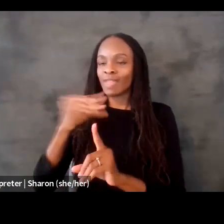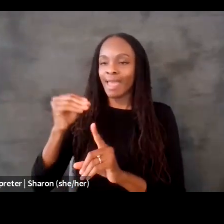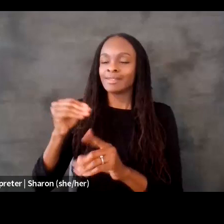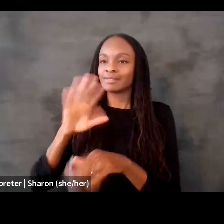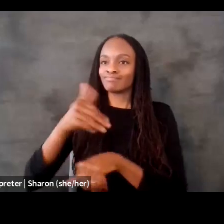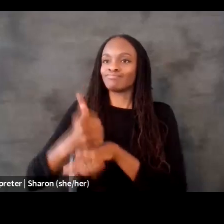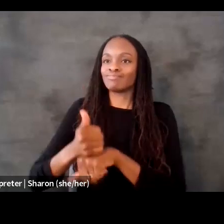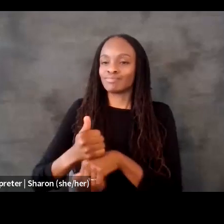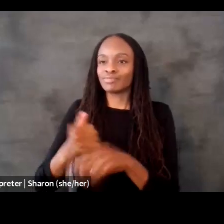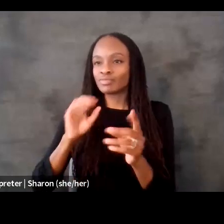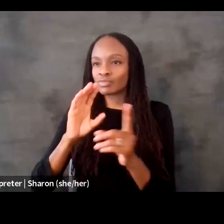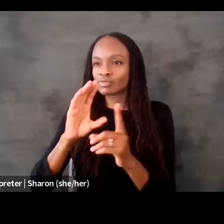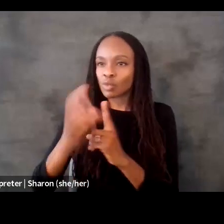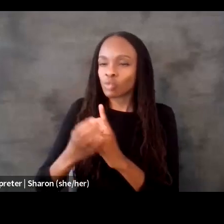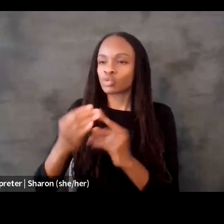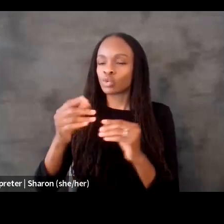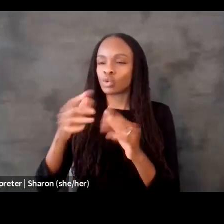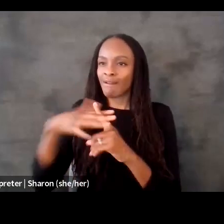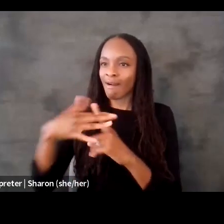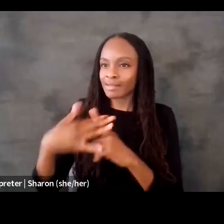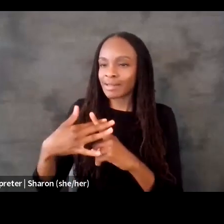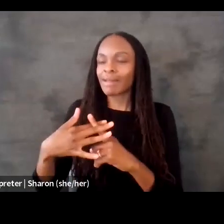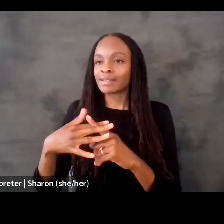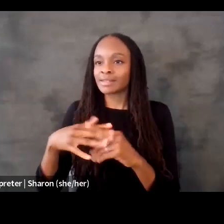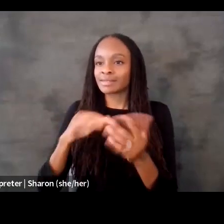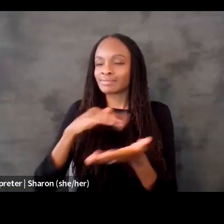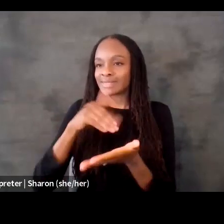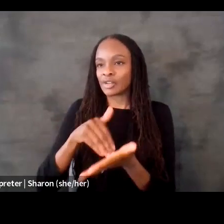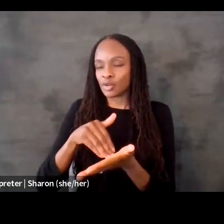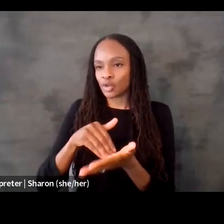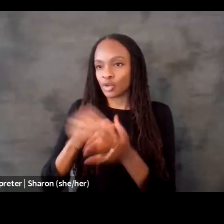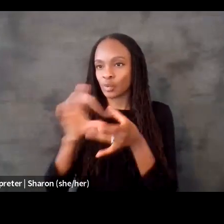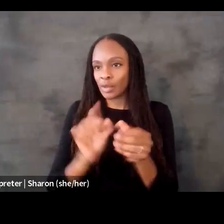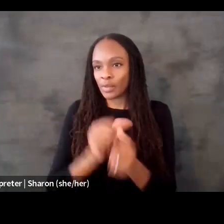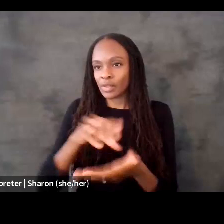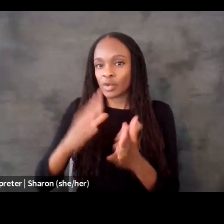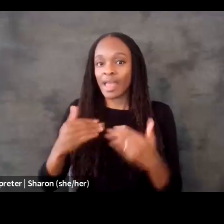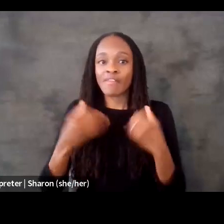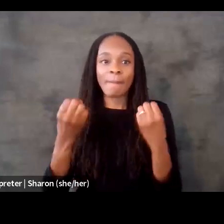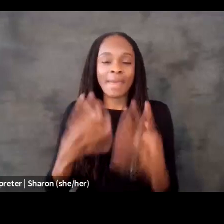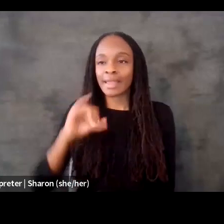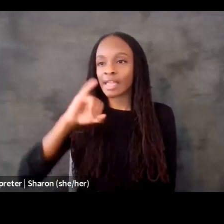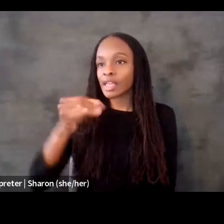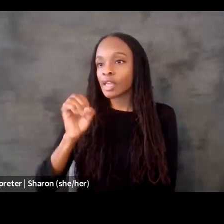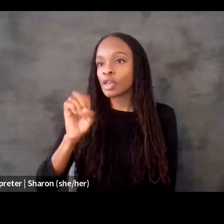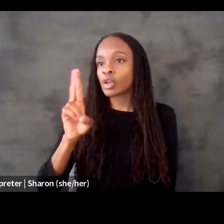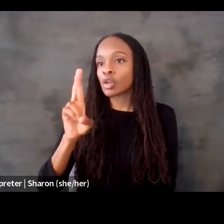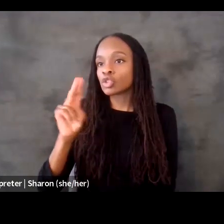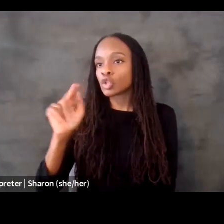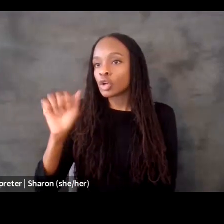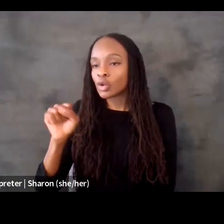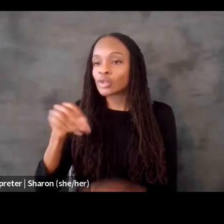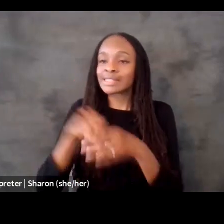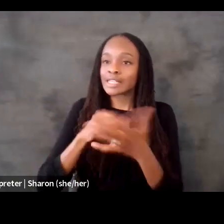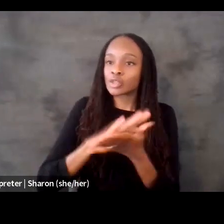are responsive to the needs of students. And so there are a number of journals just in school psychology, then of course, outside of school